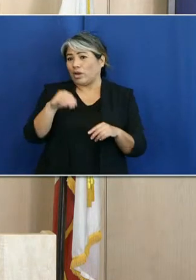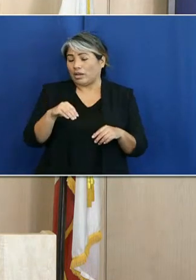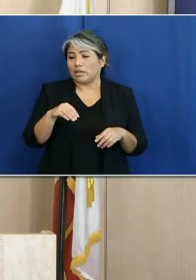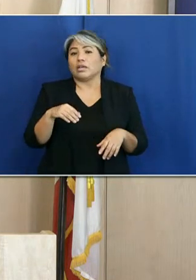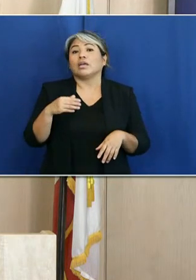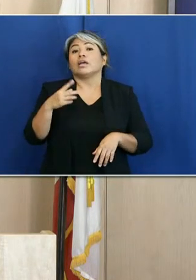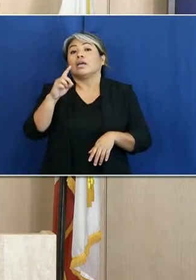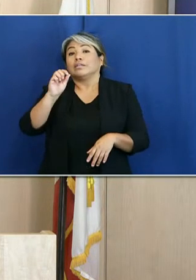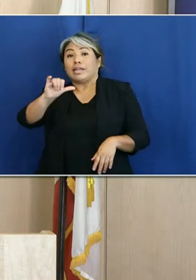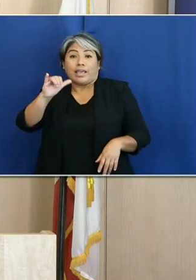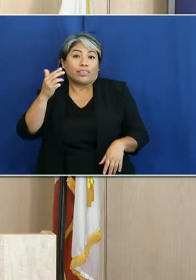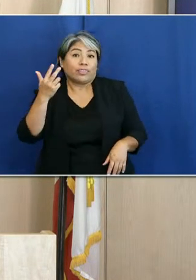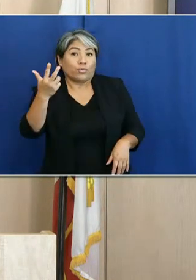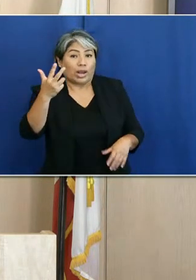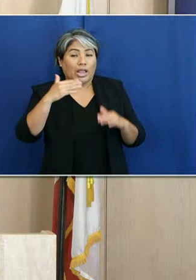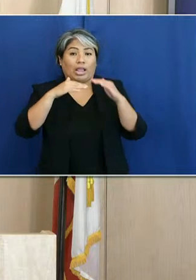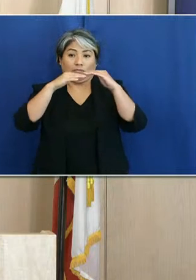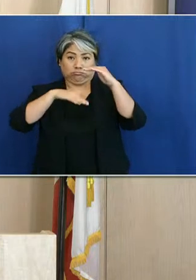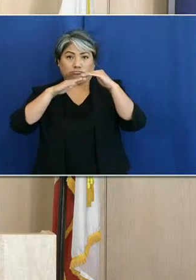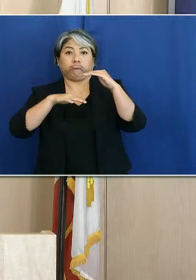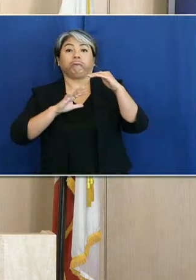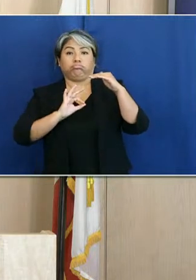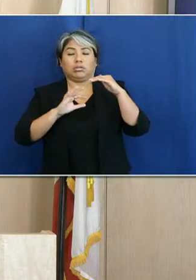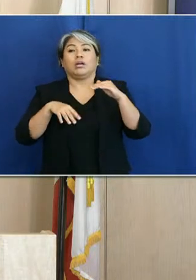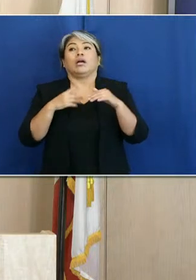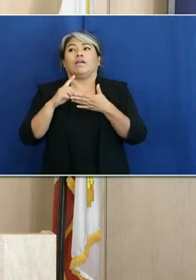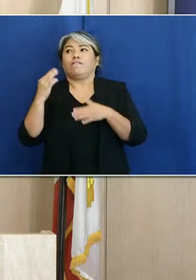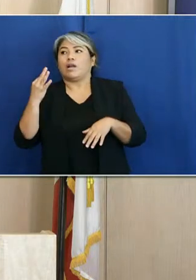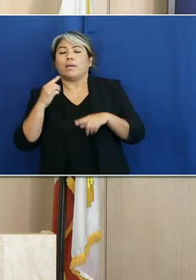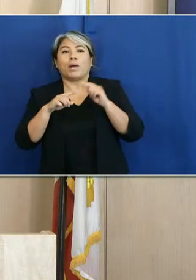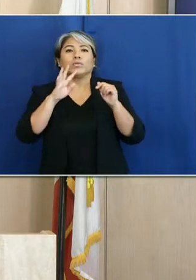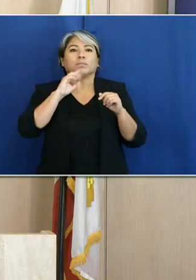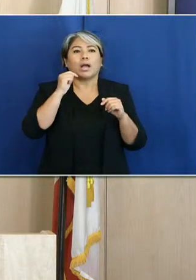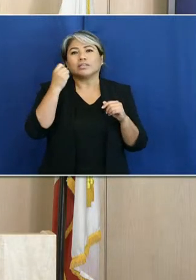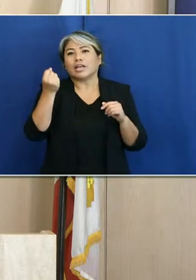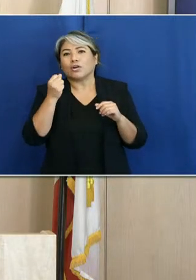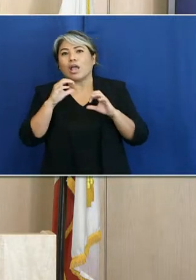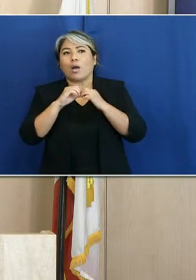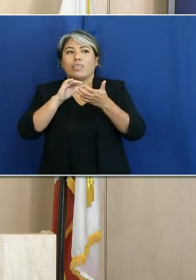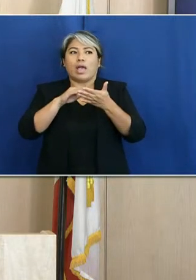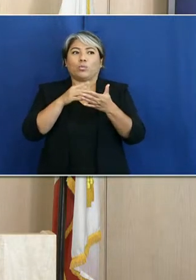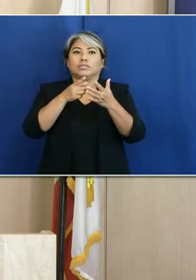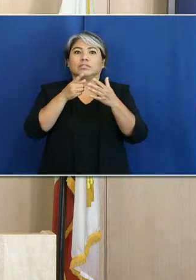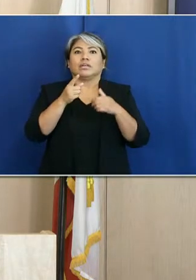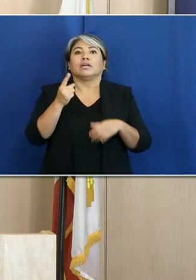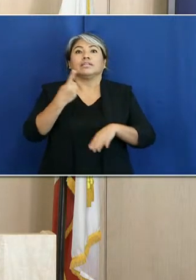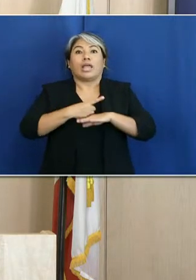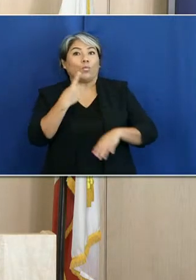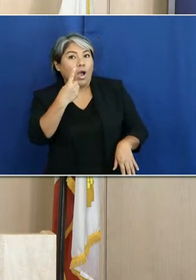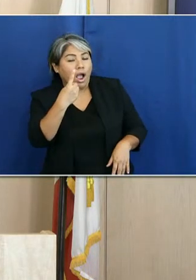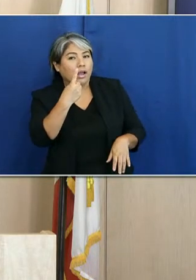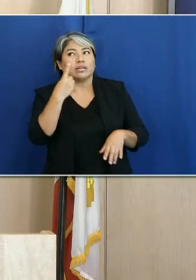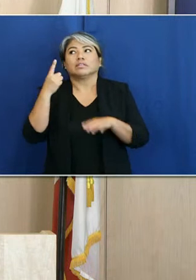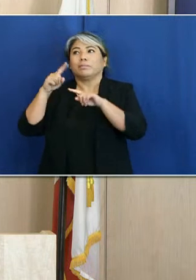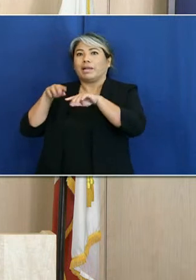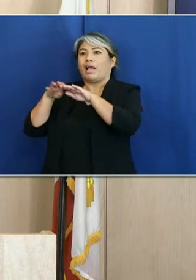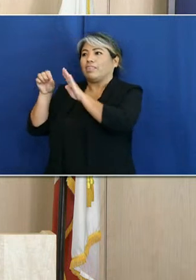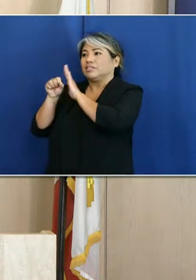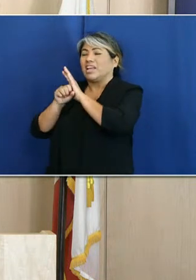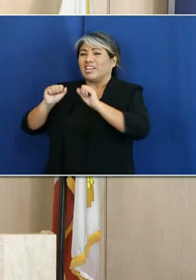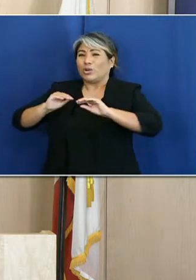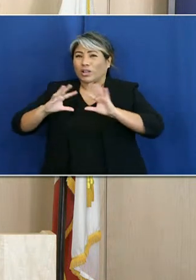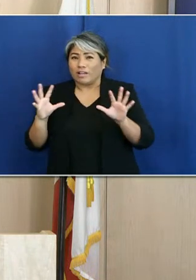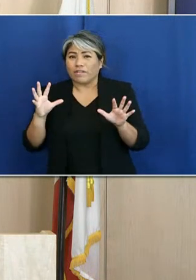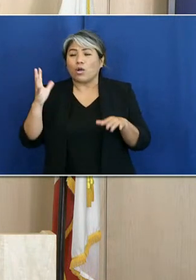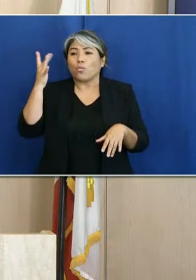day 3 that we were below the threshold was on Friday, but we're talking about how Saturday was the first day according to the state. Can you clarify why that is? Is that